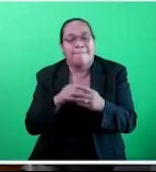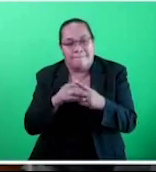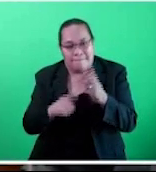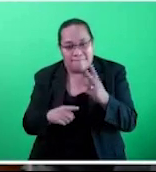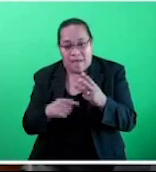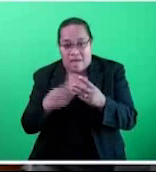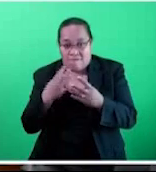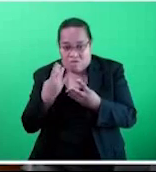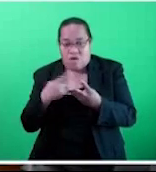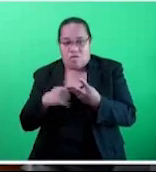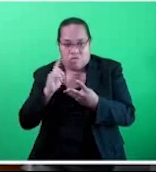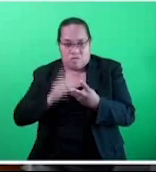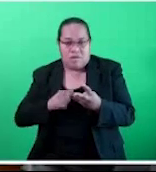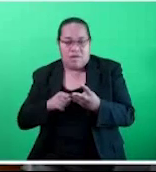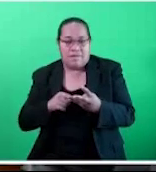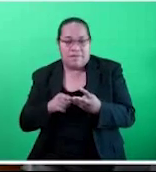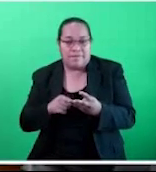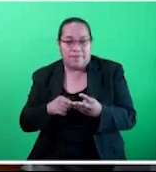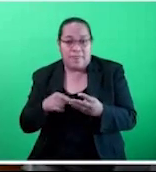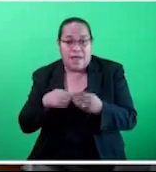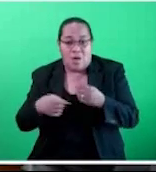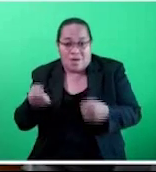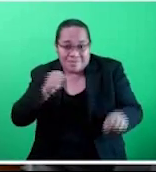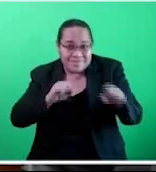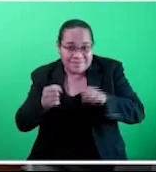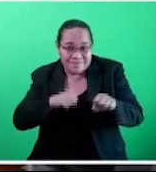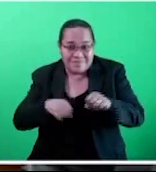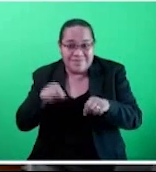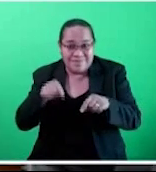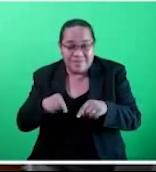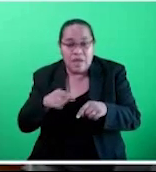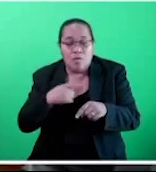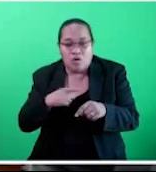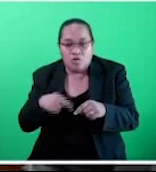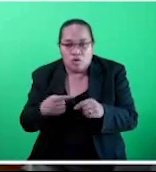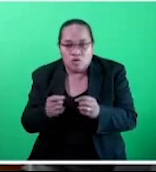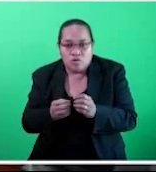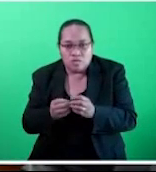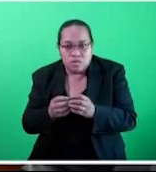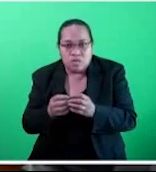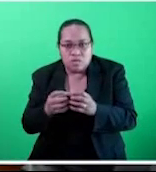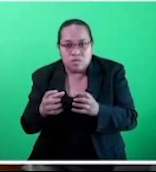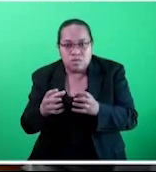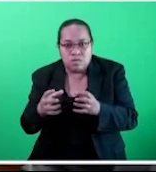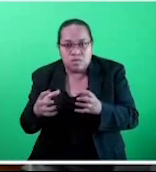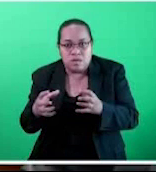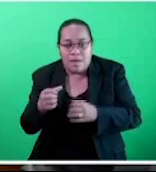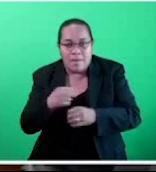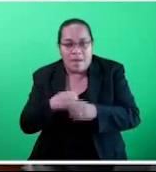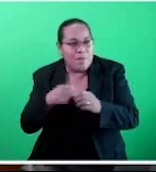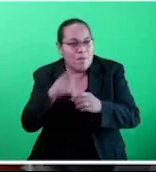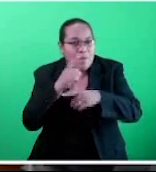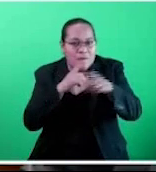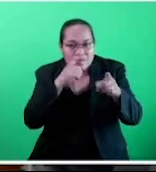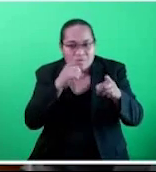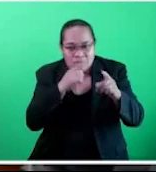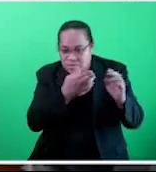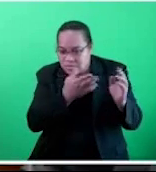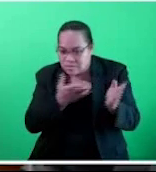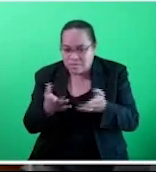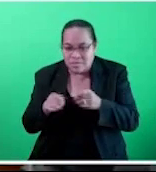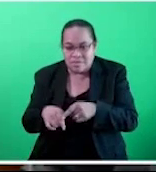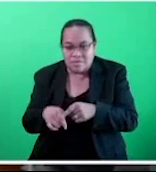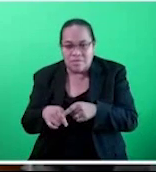lab also, the Fiji CDC, because of its continuous growth and becoming a reference lab throughout the